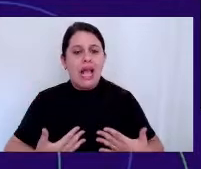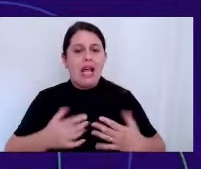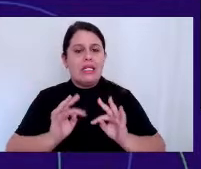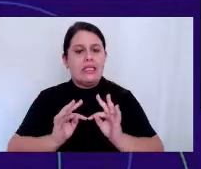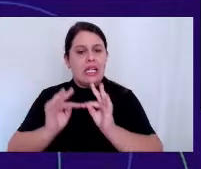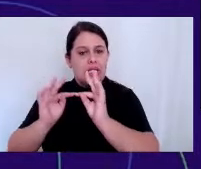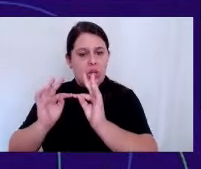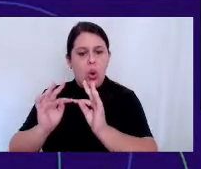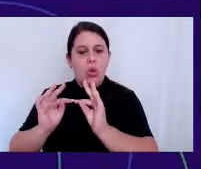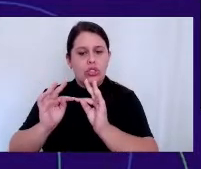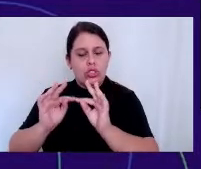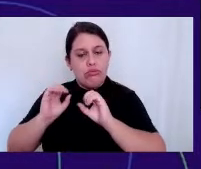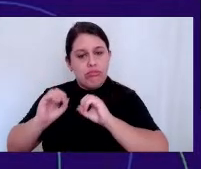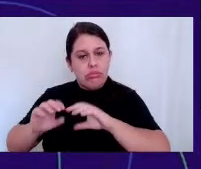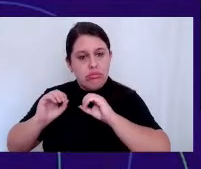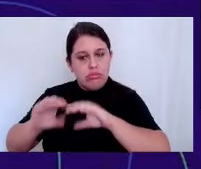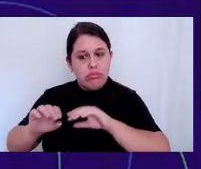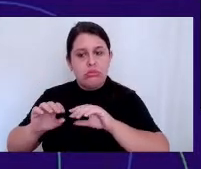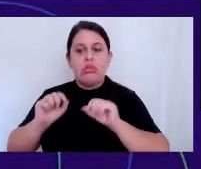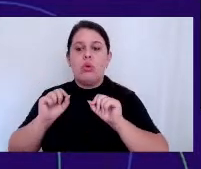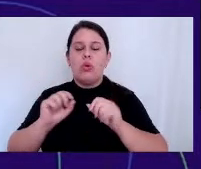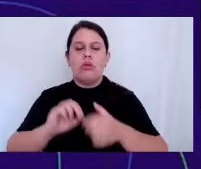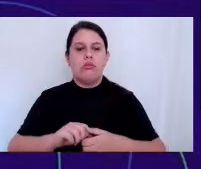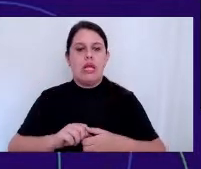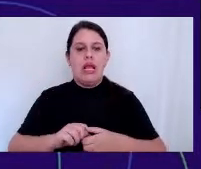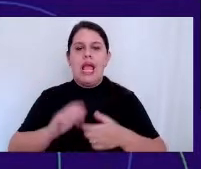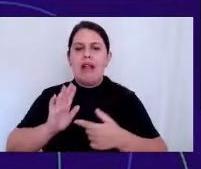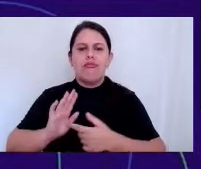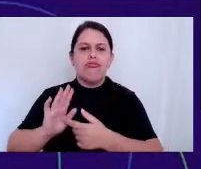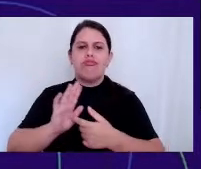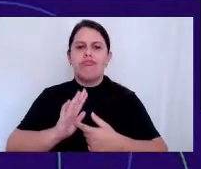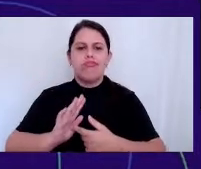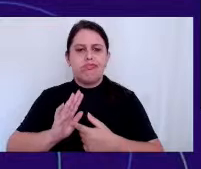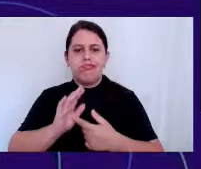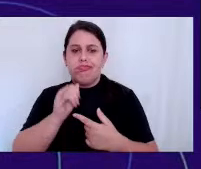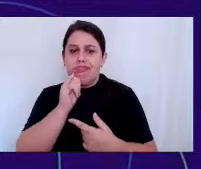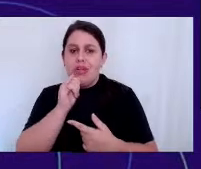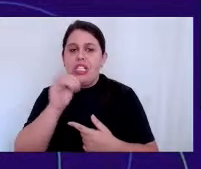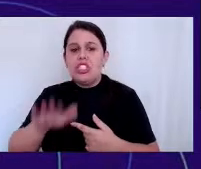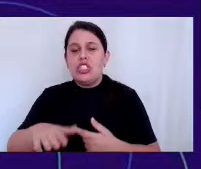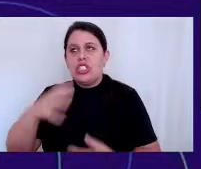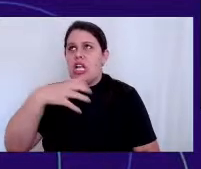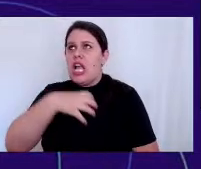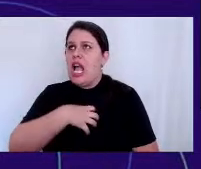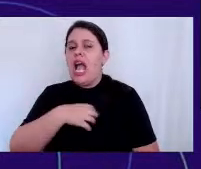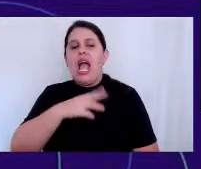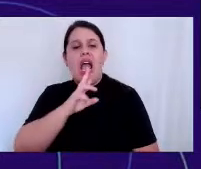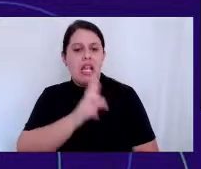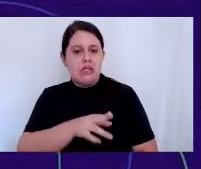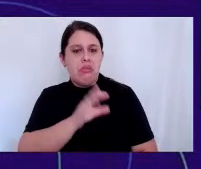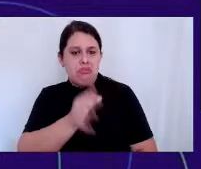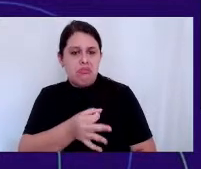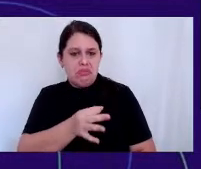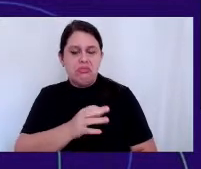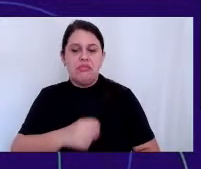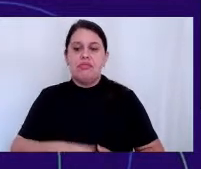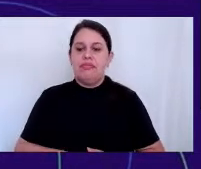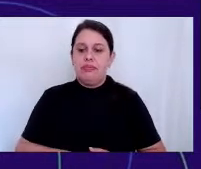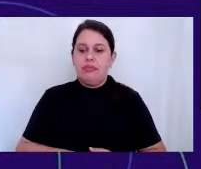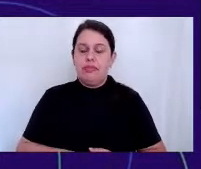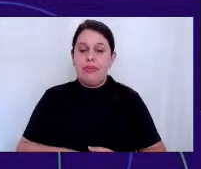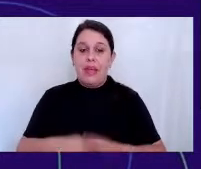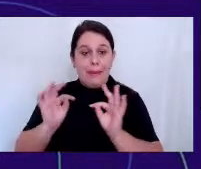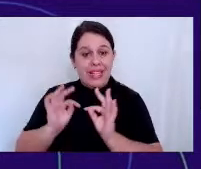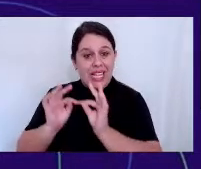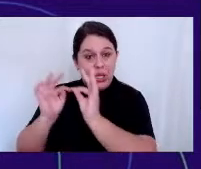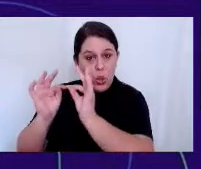emerge, we just feel like that's the answer, and educational technologies, our focus should